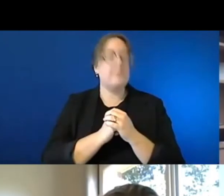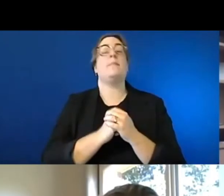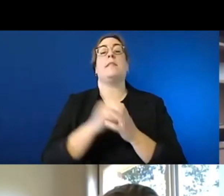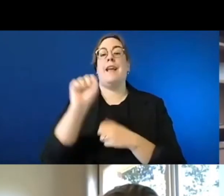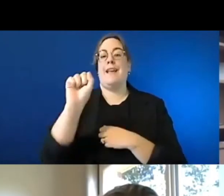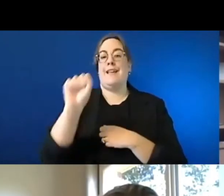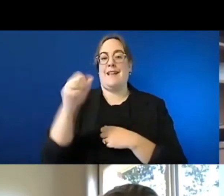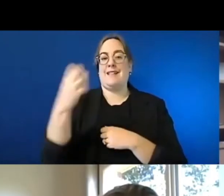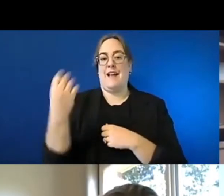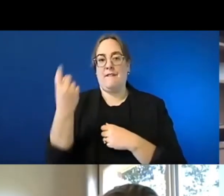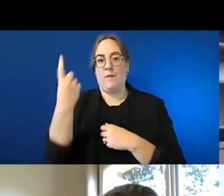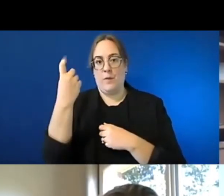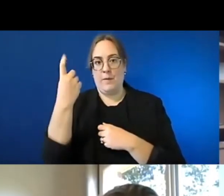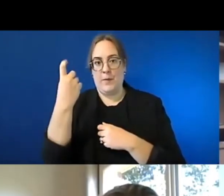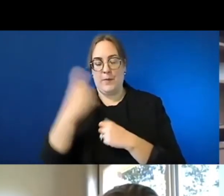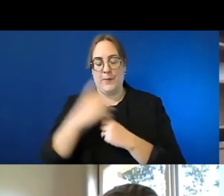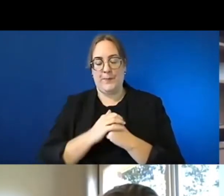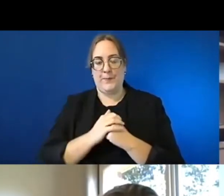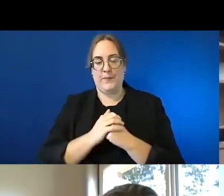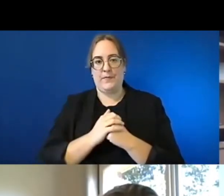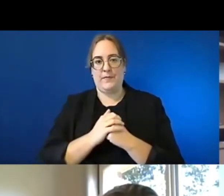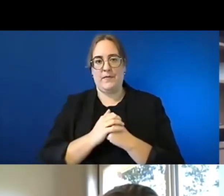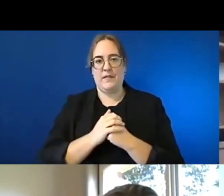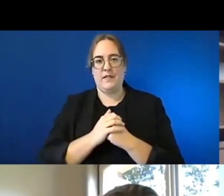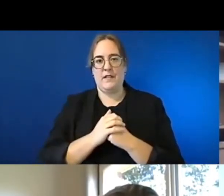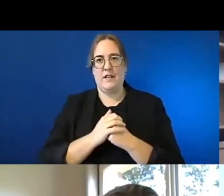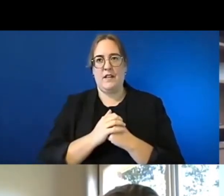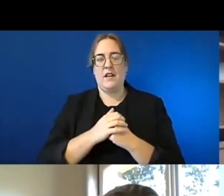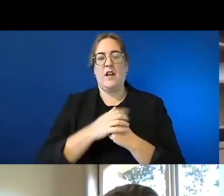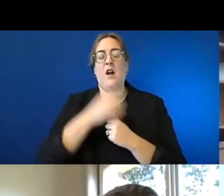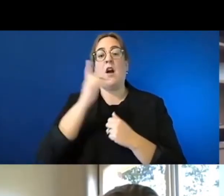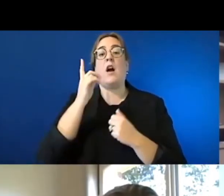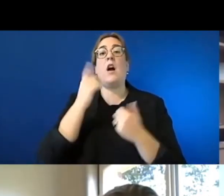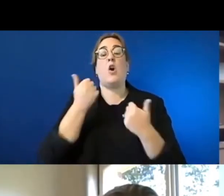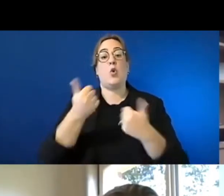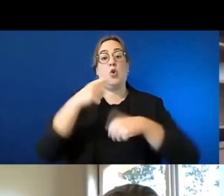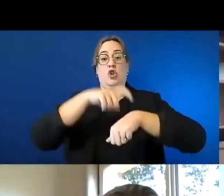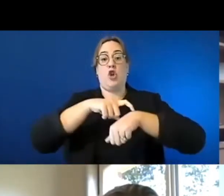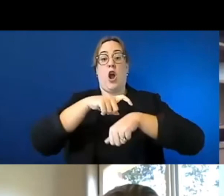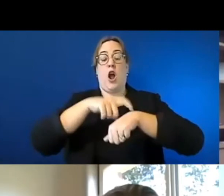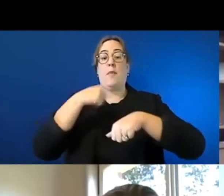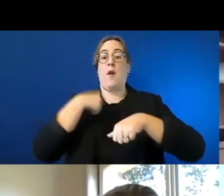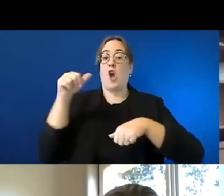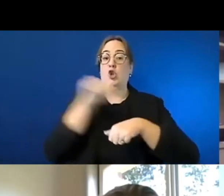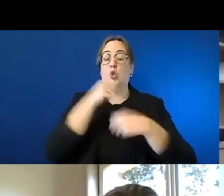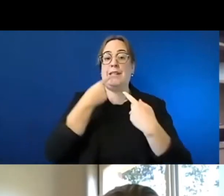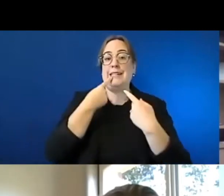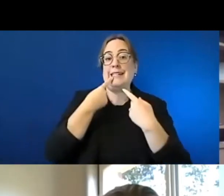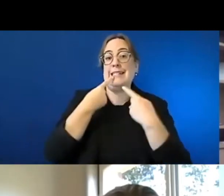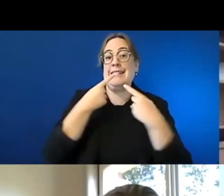one. When would you say is a good time to disclose a disability, and when is it best not to?